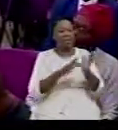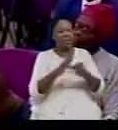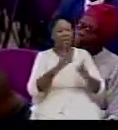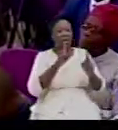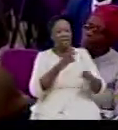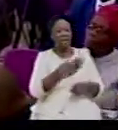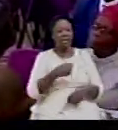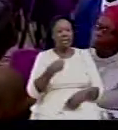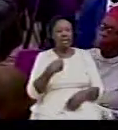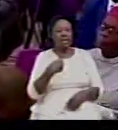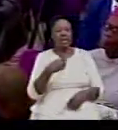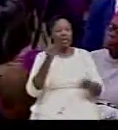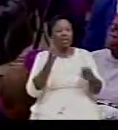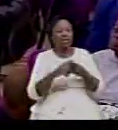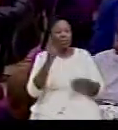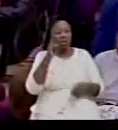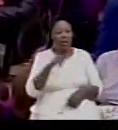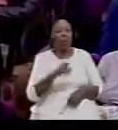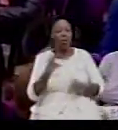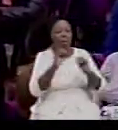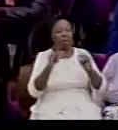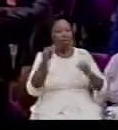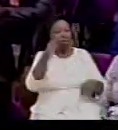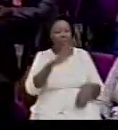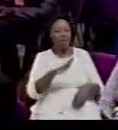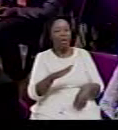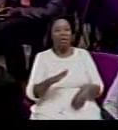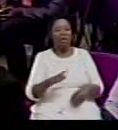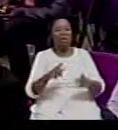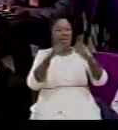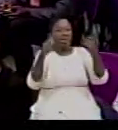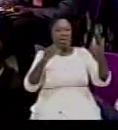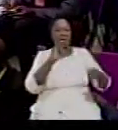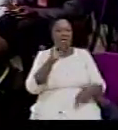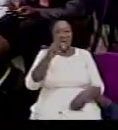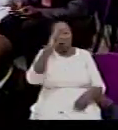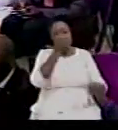woman, great is thy faith. A